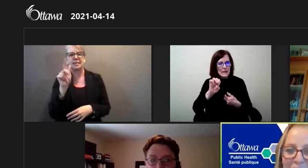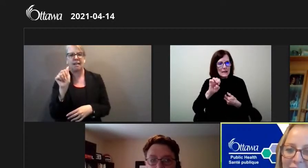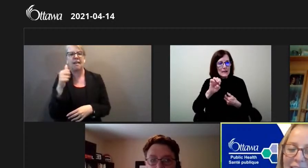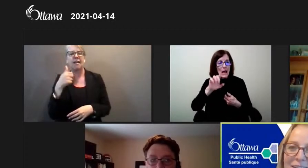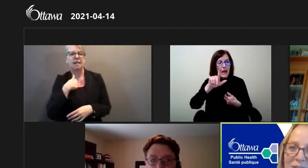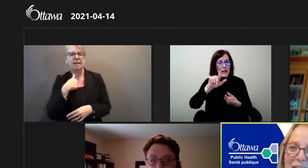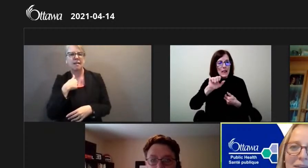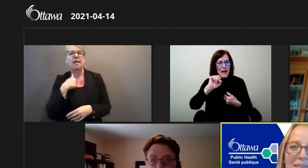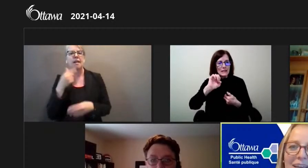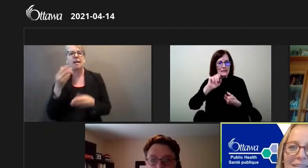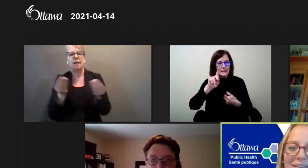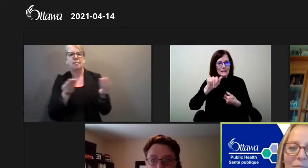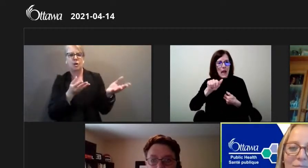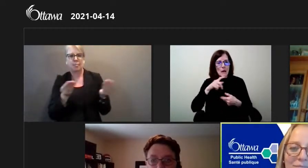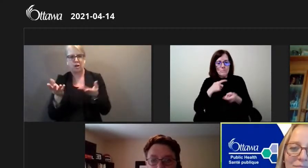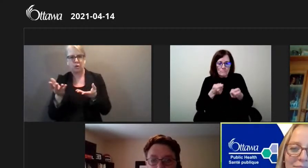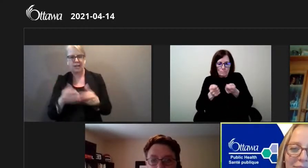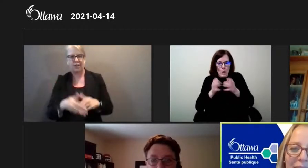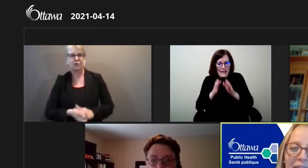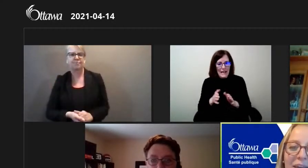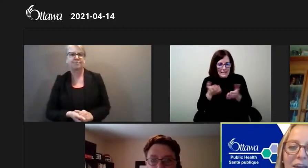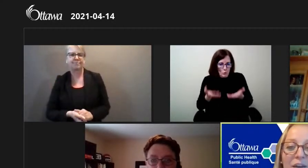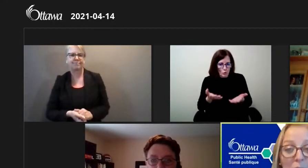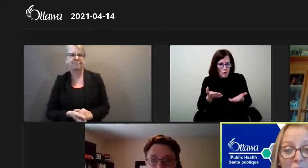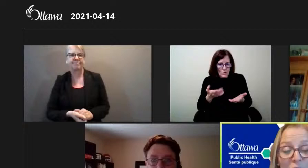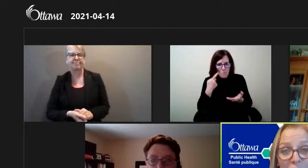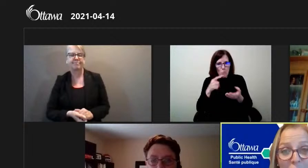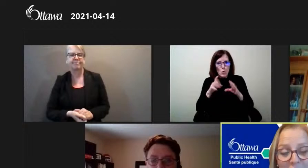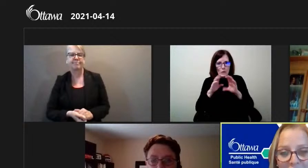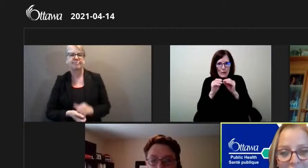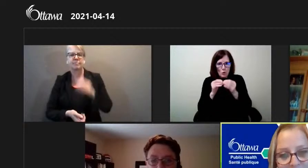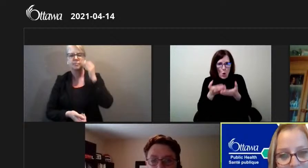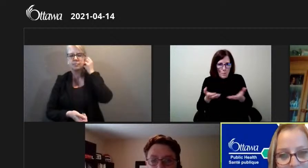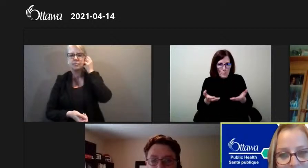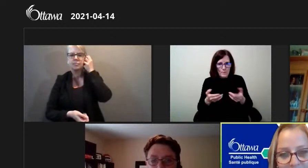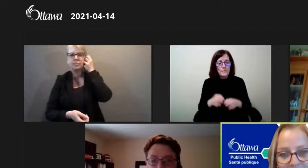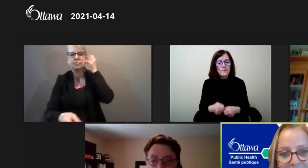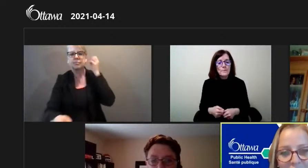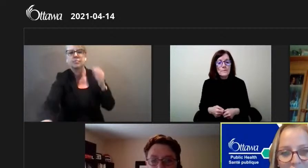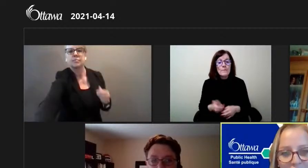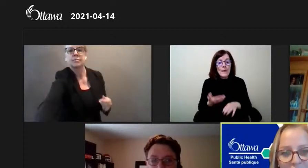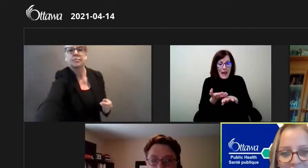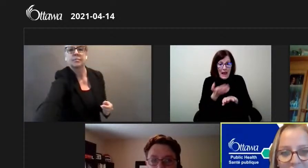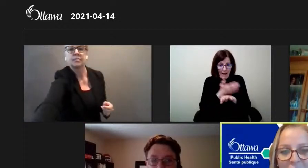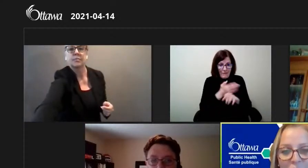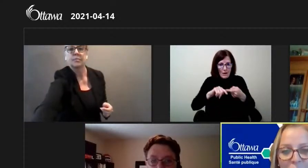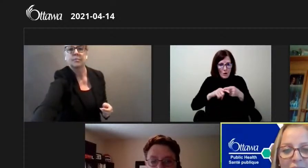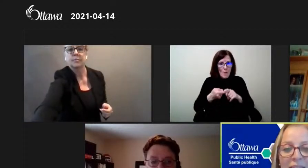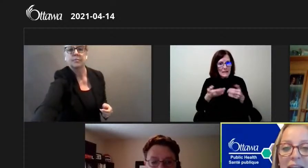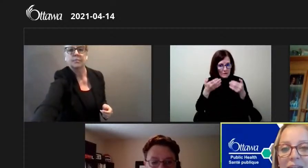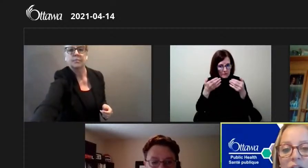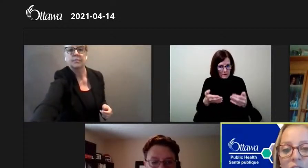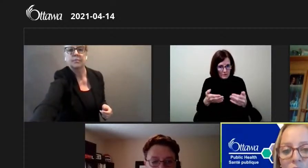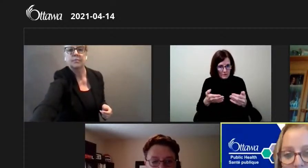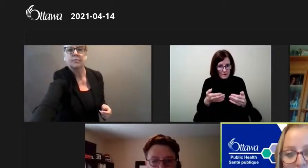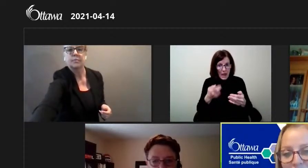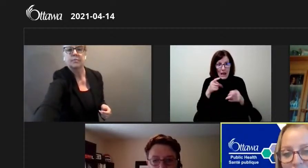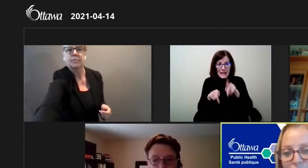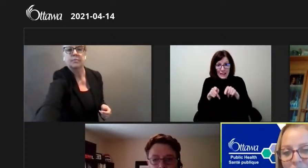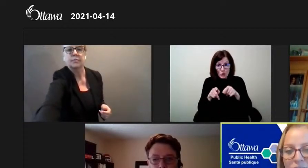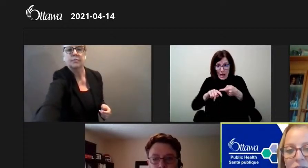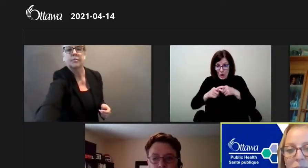My name is Catherine Laska, and I'm your moderator for today. Before we begin, for those joining us on Zoom today, you may select the